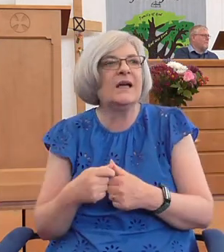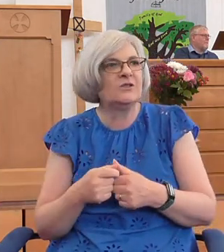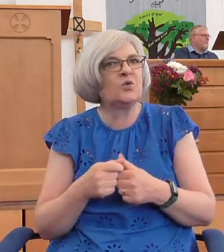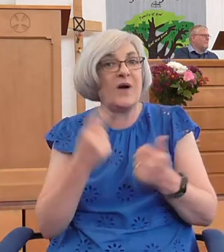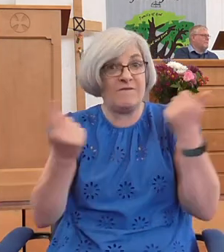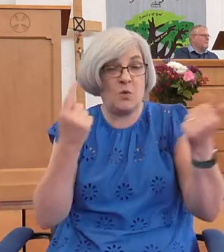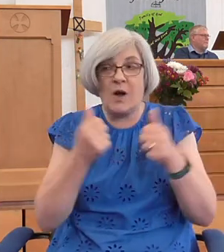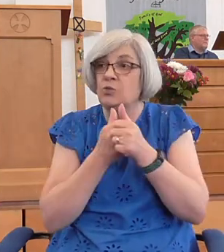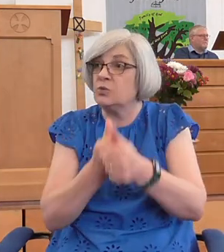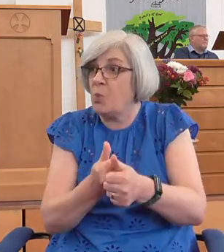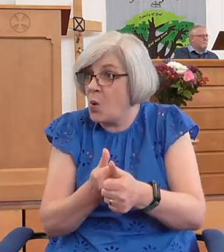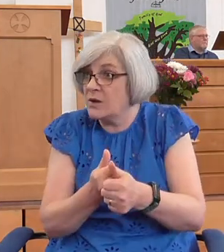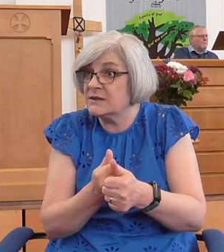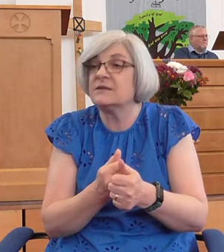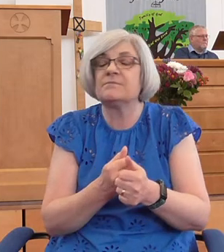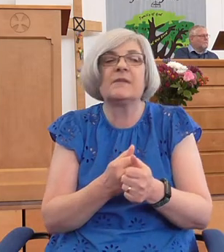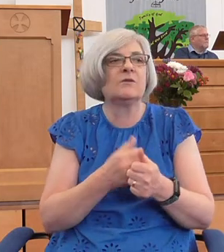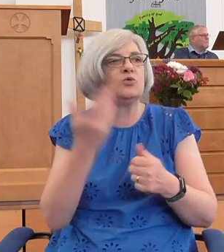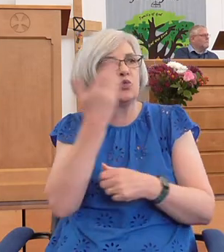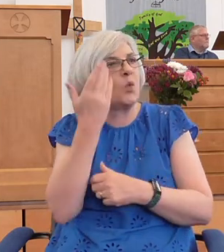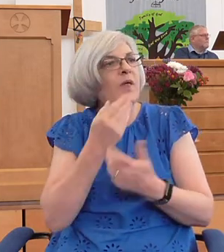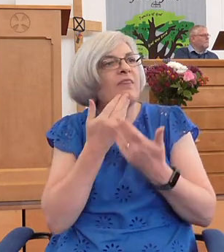is thanked by the school.